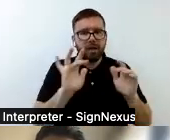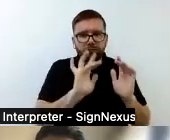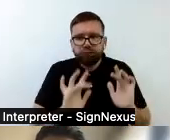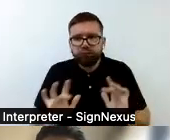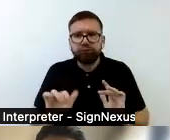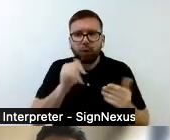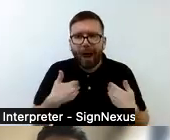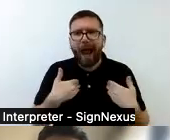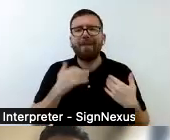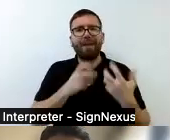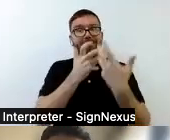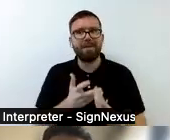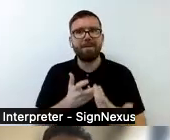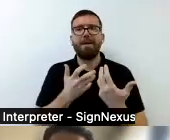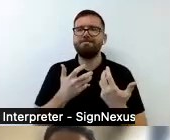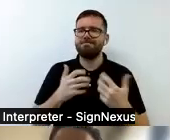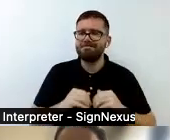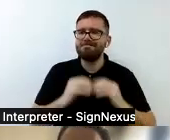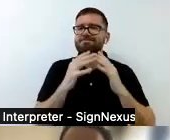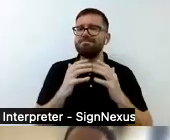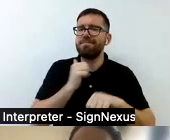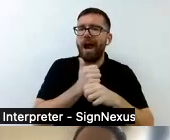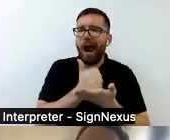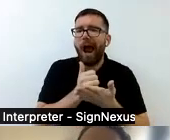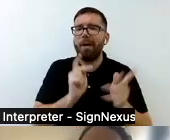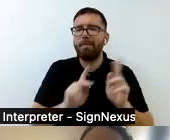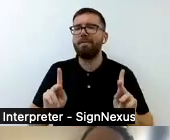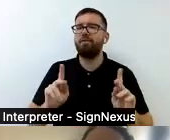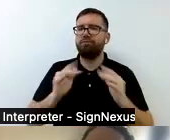who have limited access to financial resources.